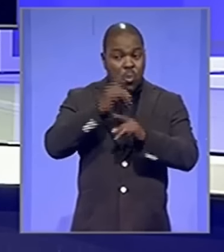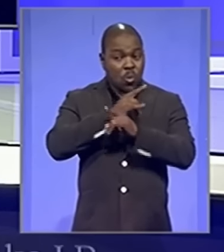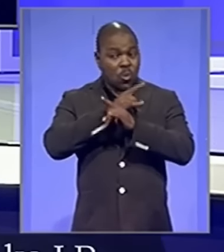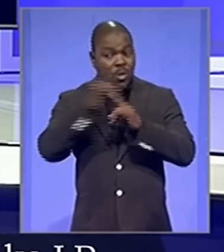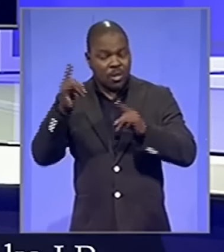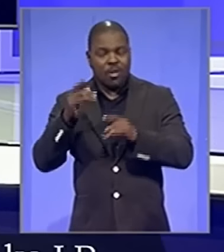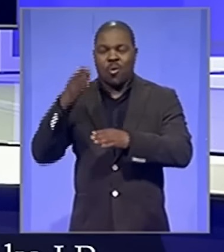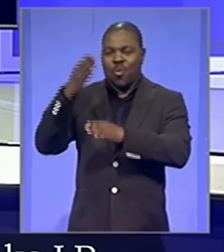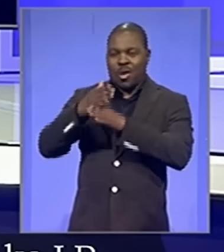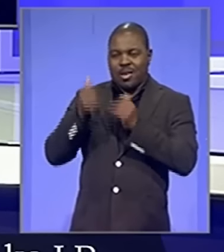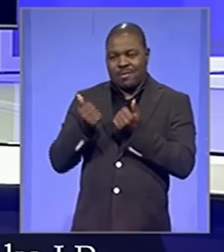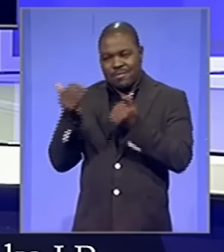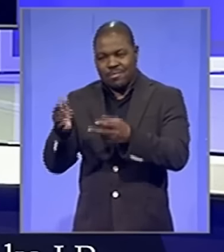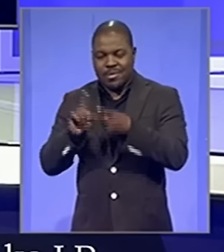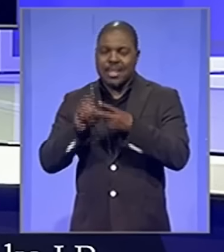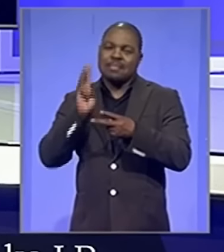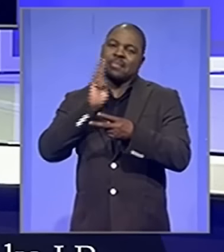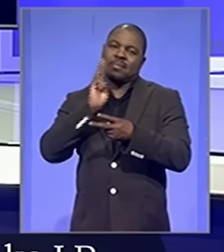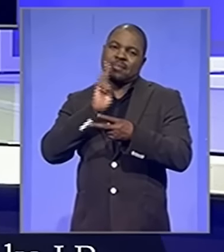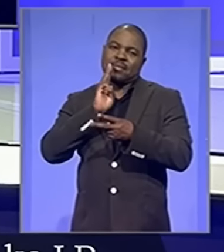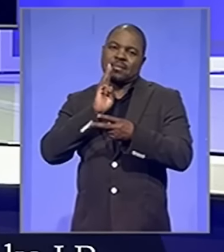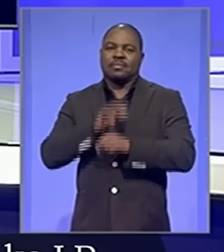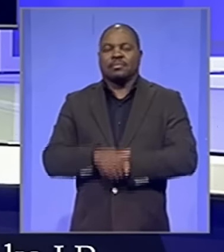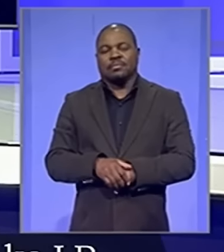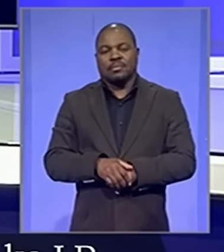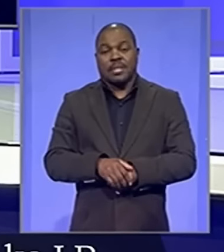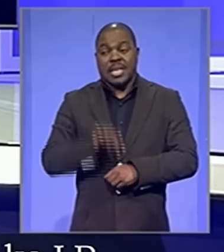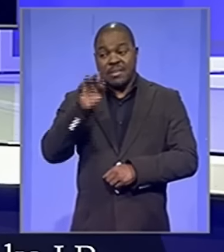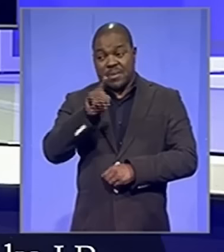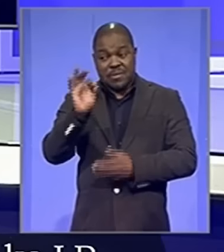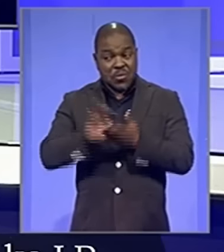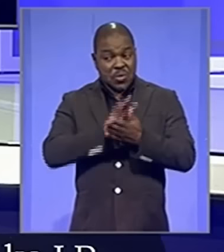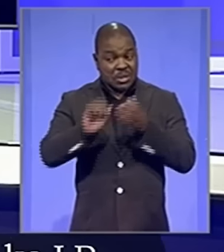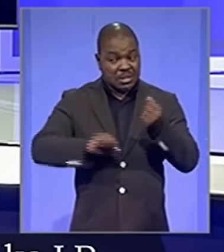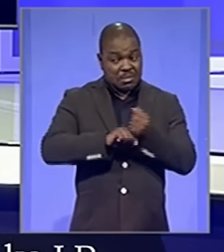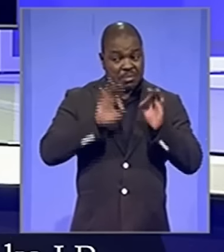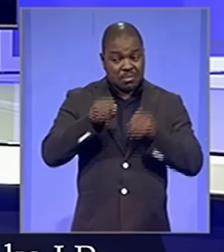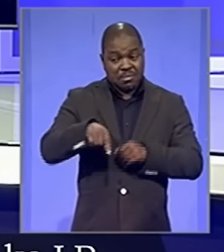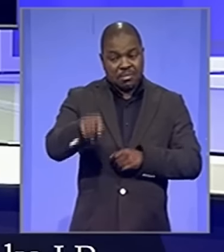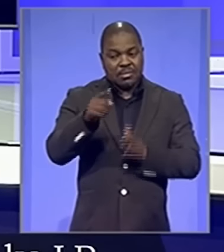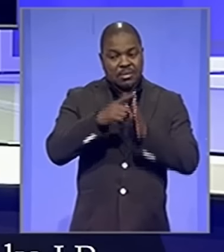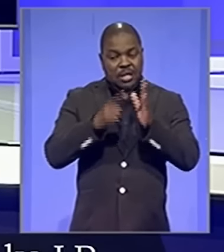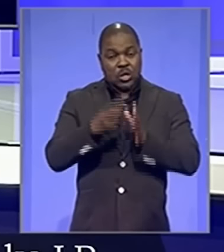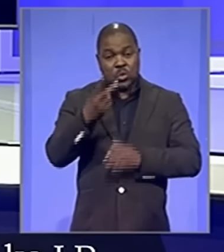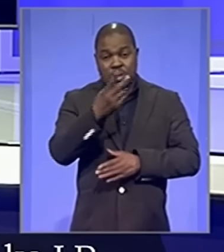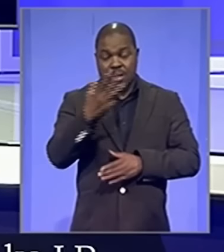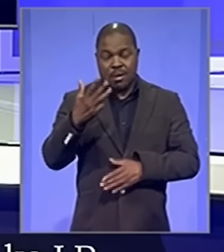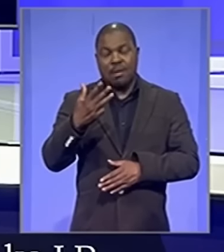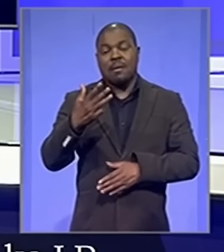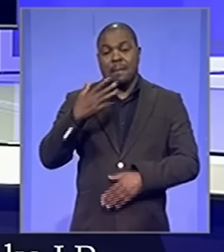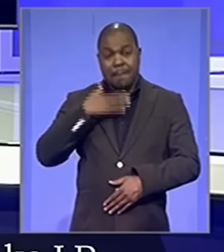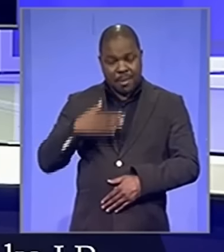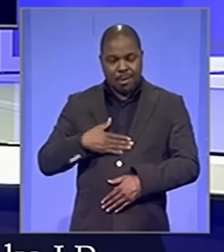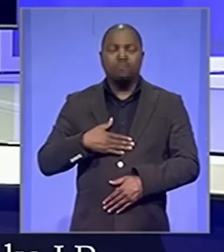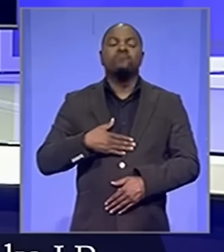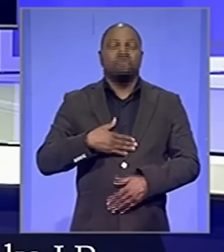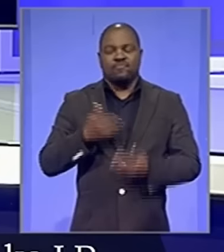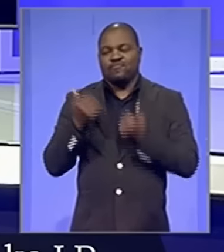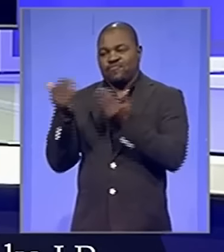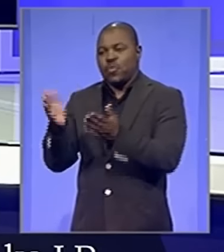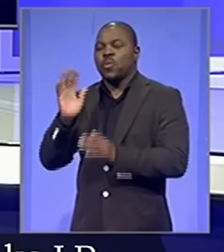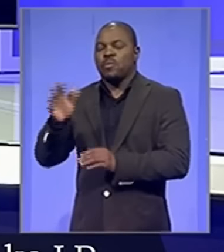Limpopo ge e le gore mokgatlo wa gabo o tla boutelwa go ba mmušong ka la 29 Mopitlo. Malema o holofela